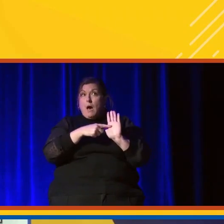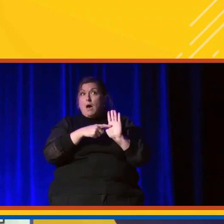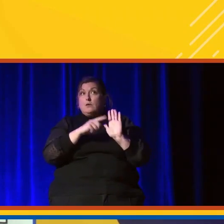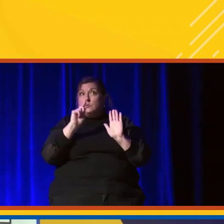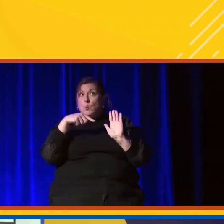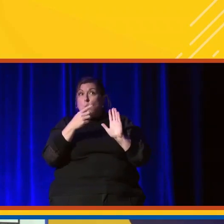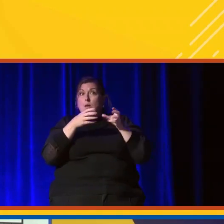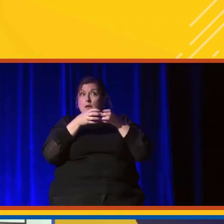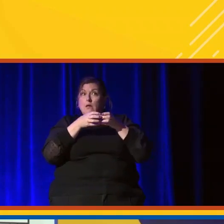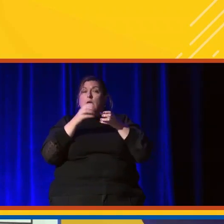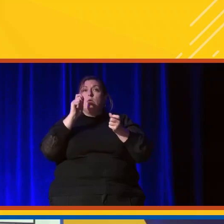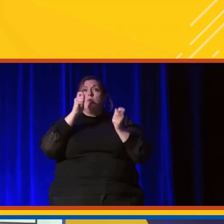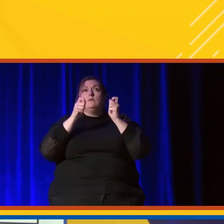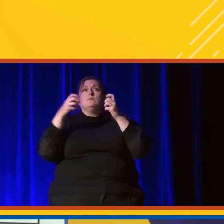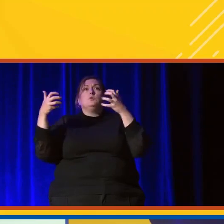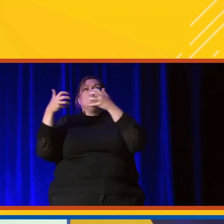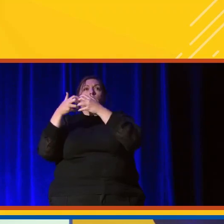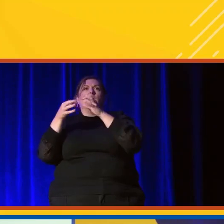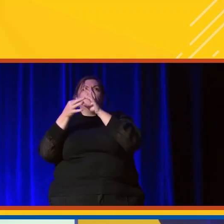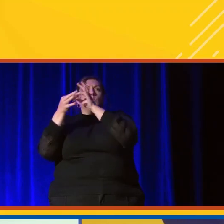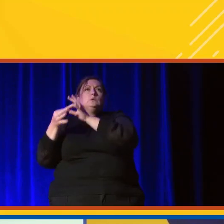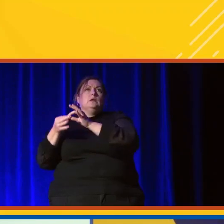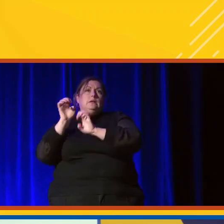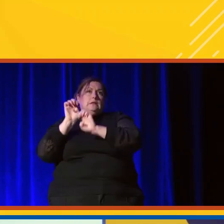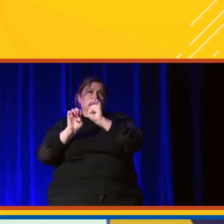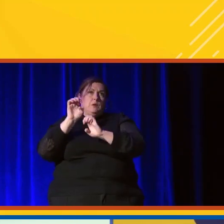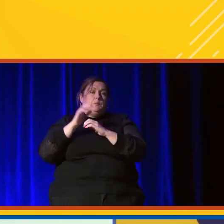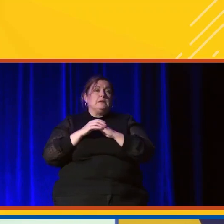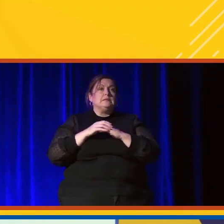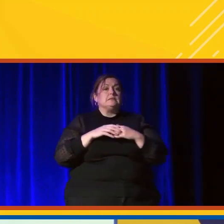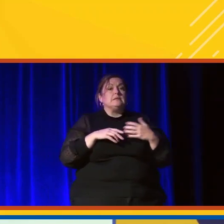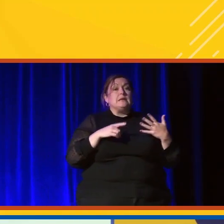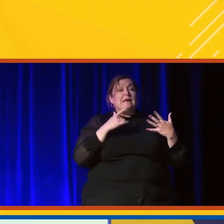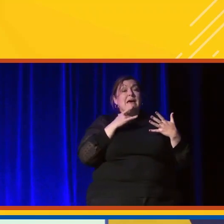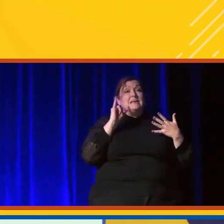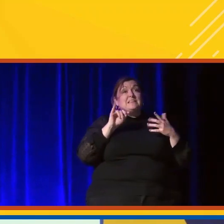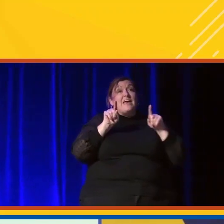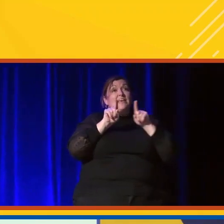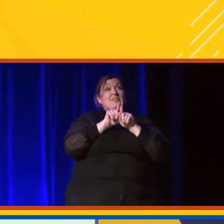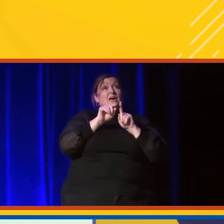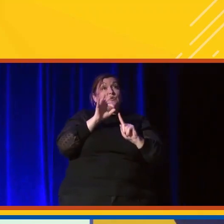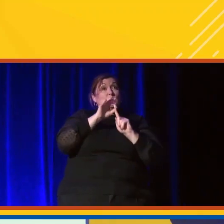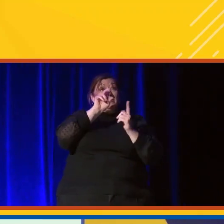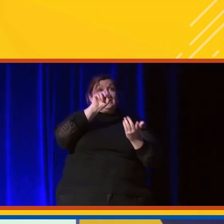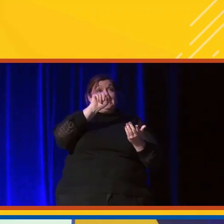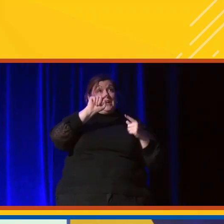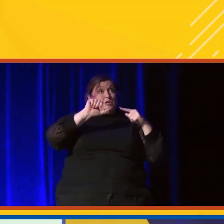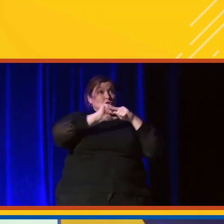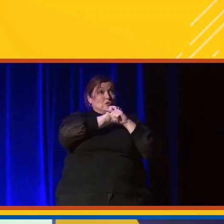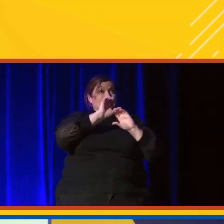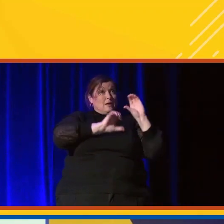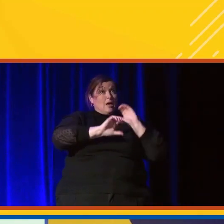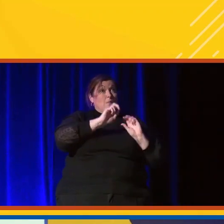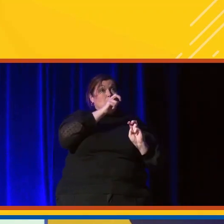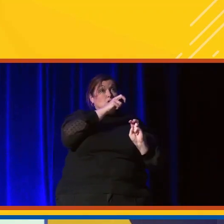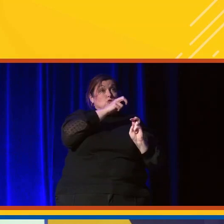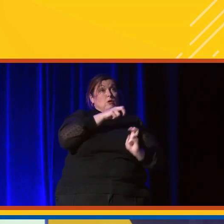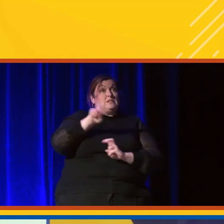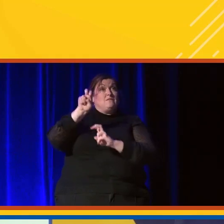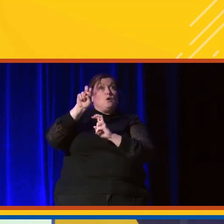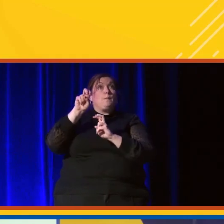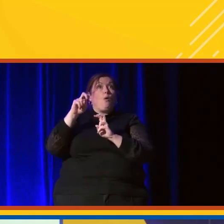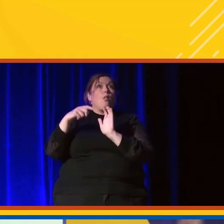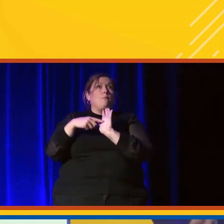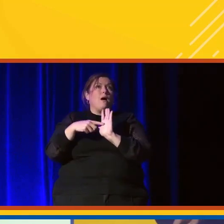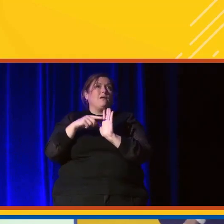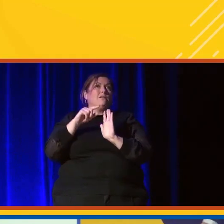all calibrated to the associated experiments. I say that just as you need data to train a chemically transferable model, so that's where we